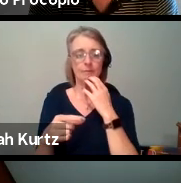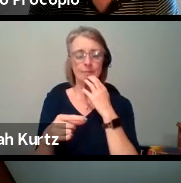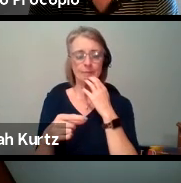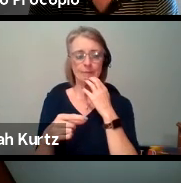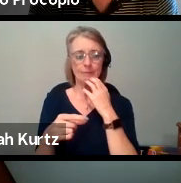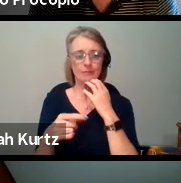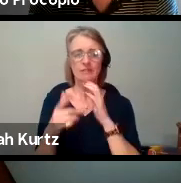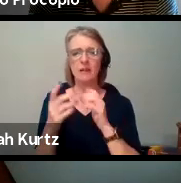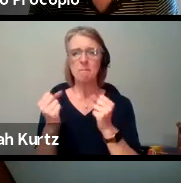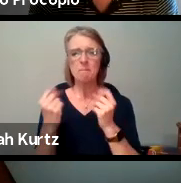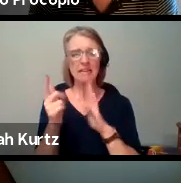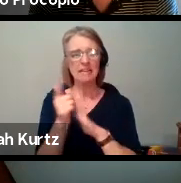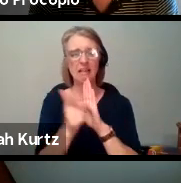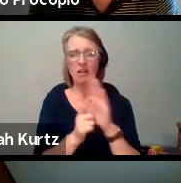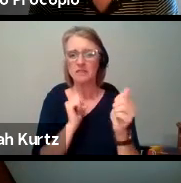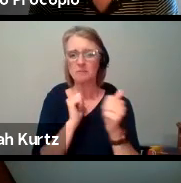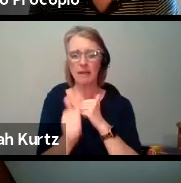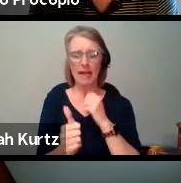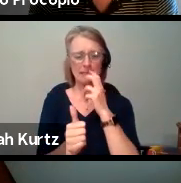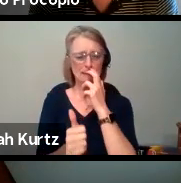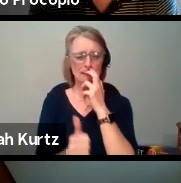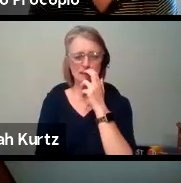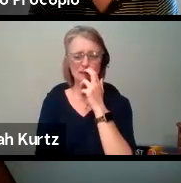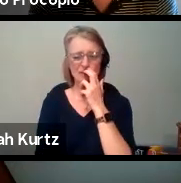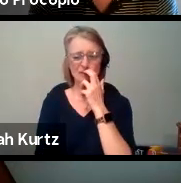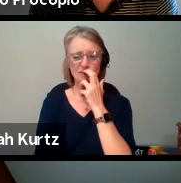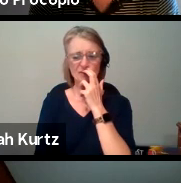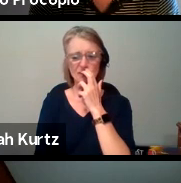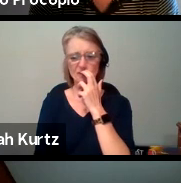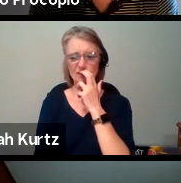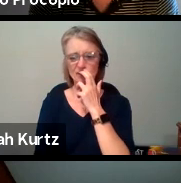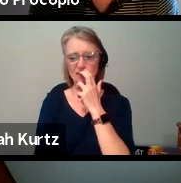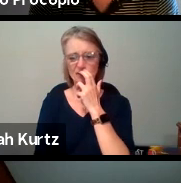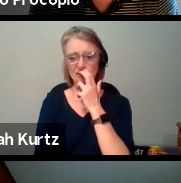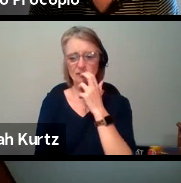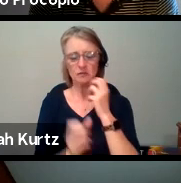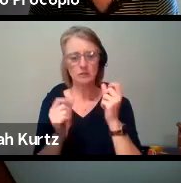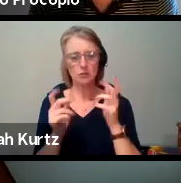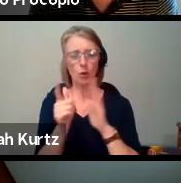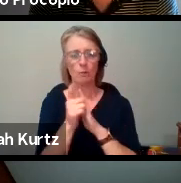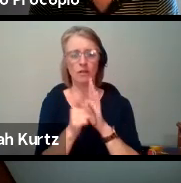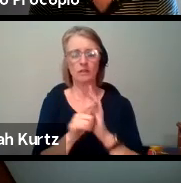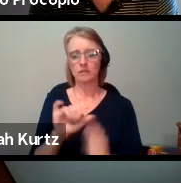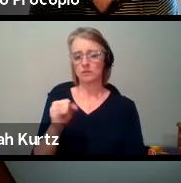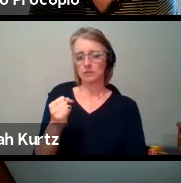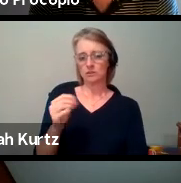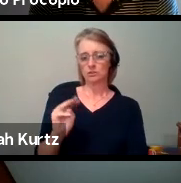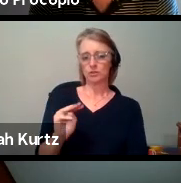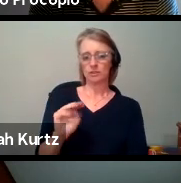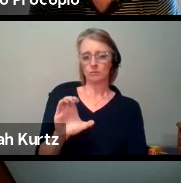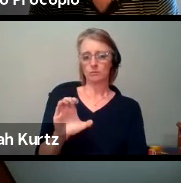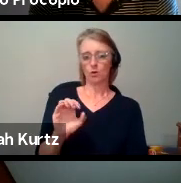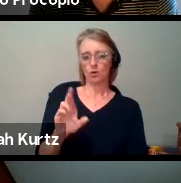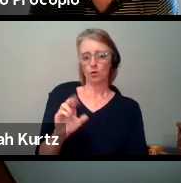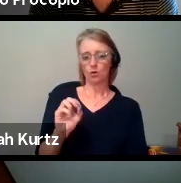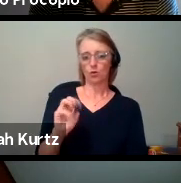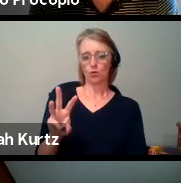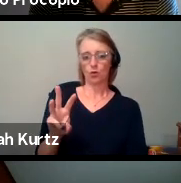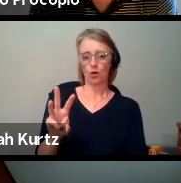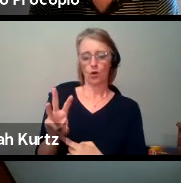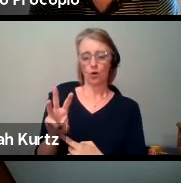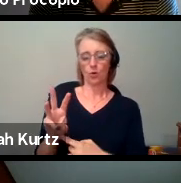that were passed. What amused me in all of these laws, be it Jim Crow, be it the statement